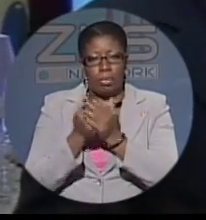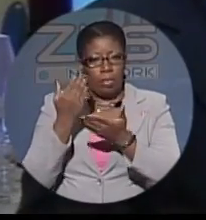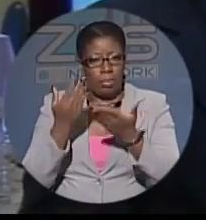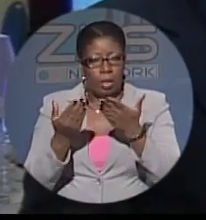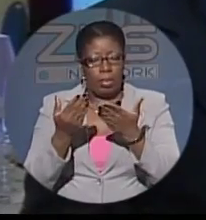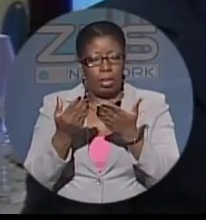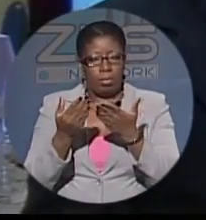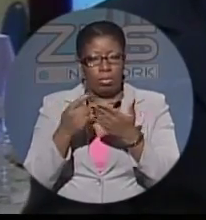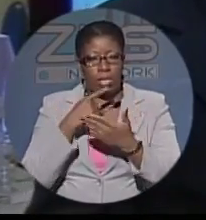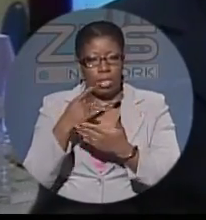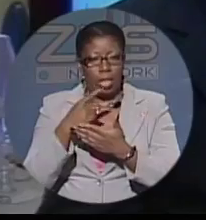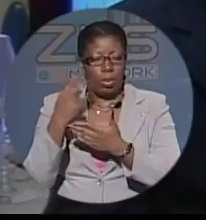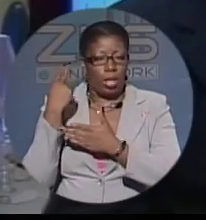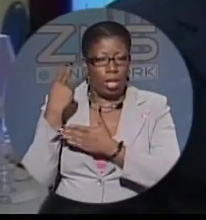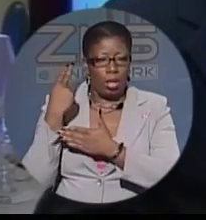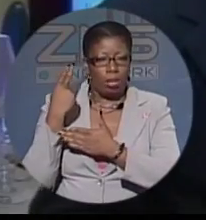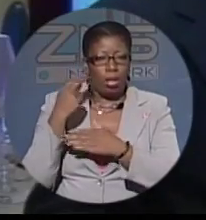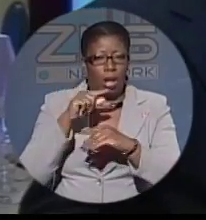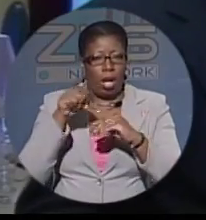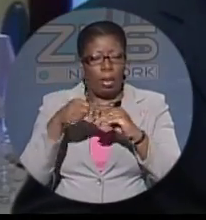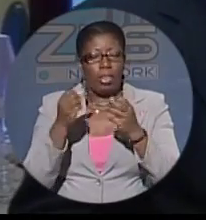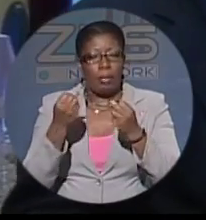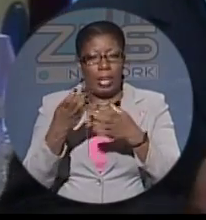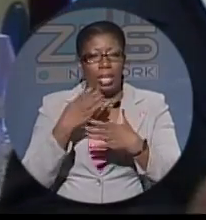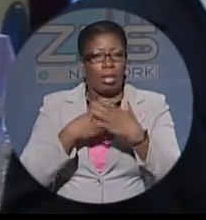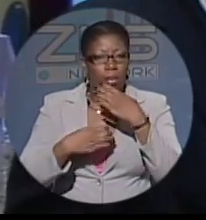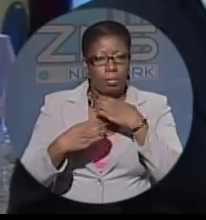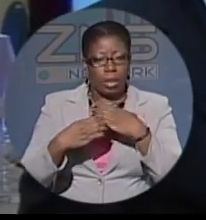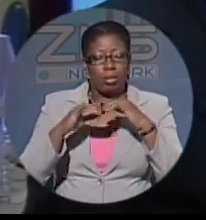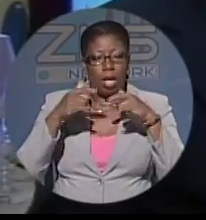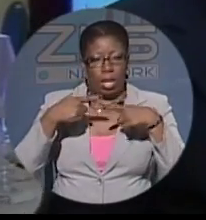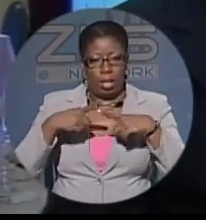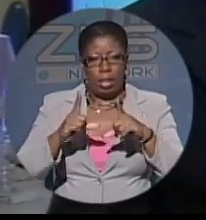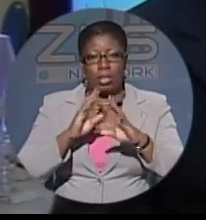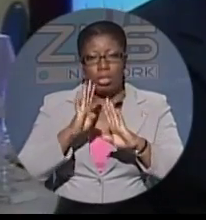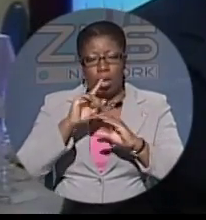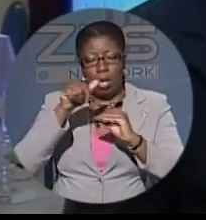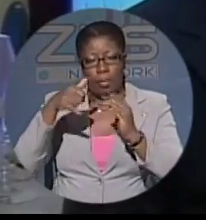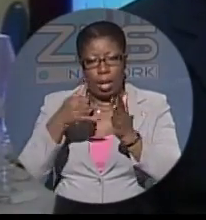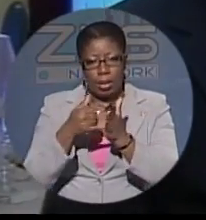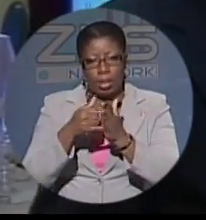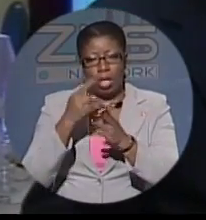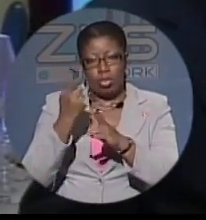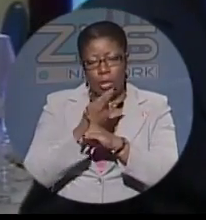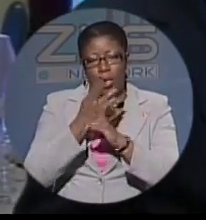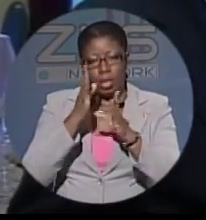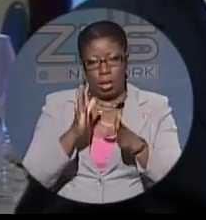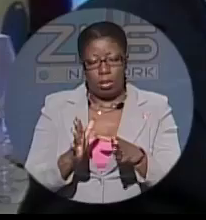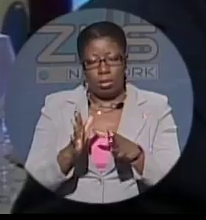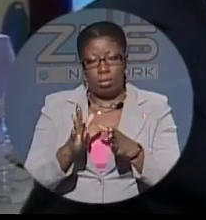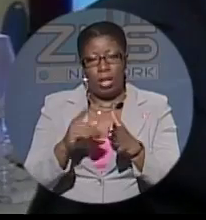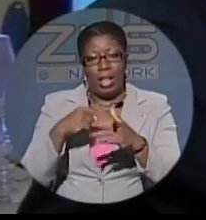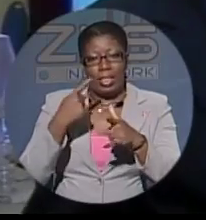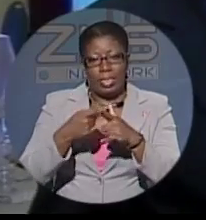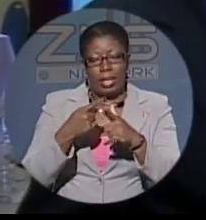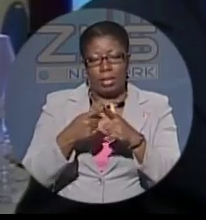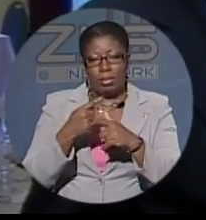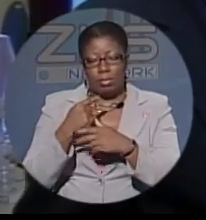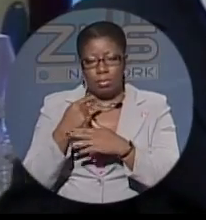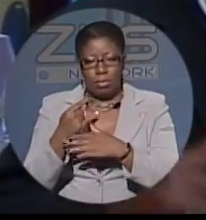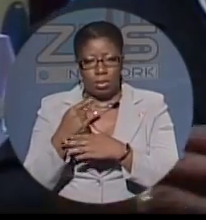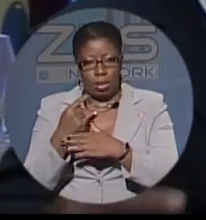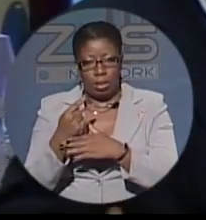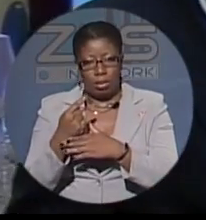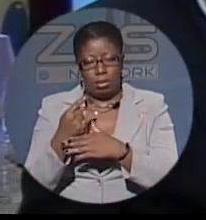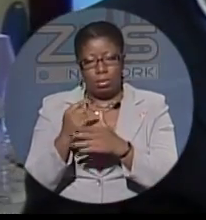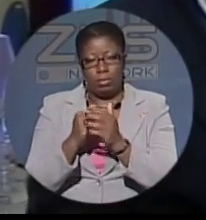been hearing about the many complaints, let's talk about them. And the regulator then pointing to